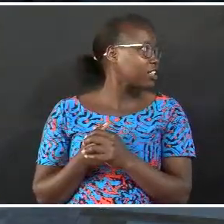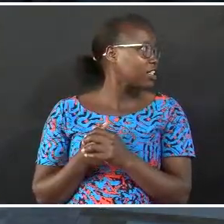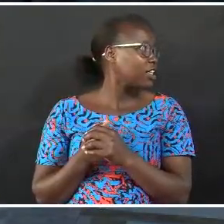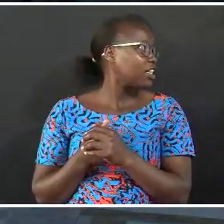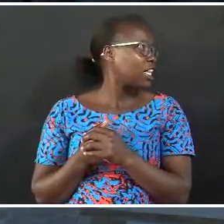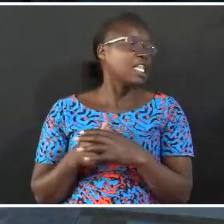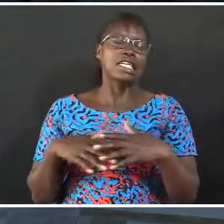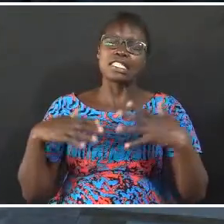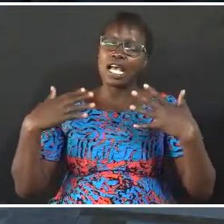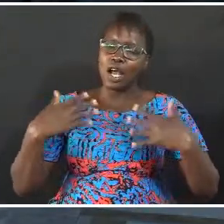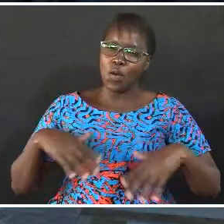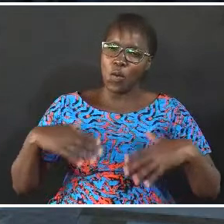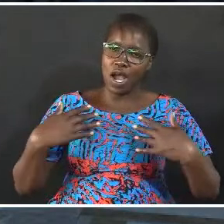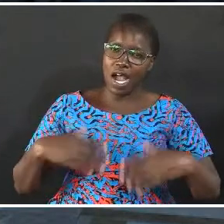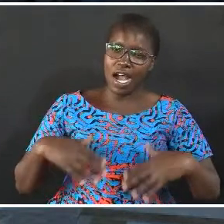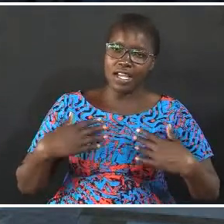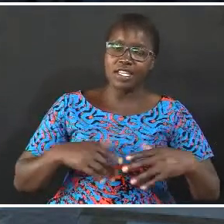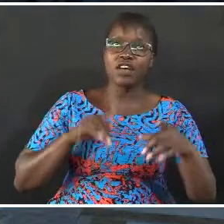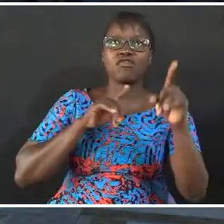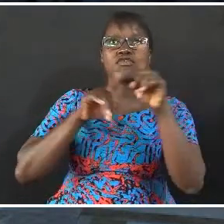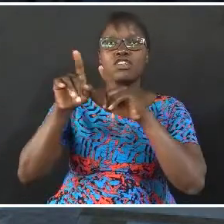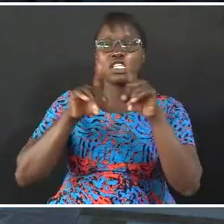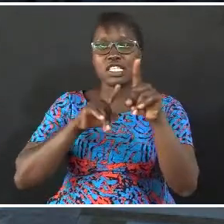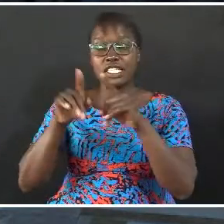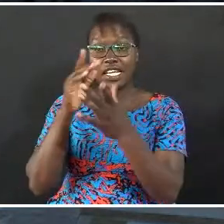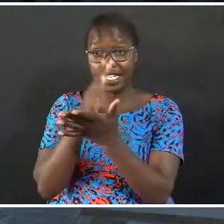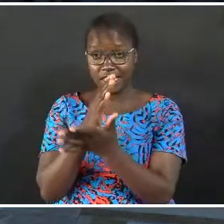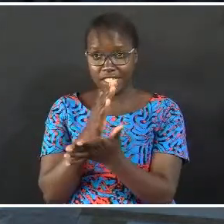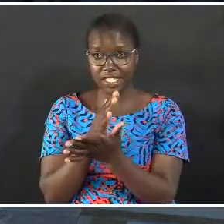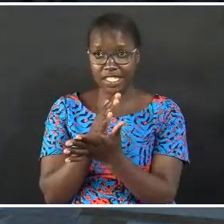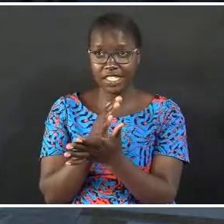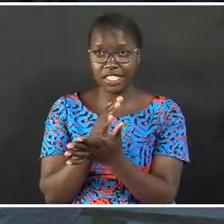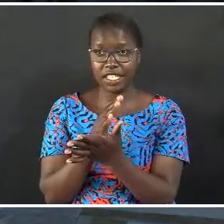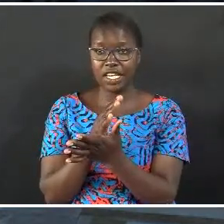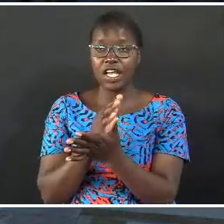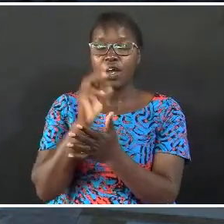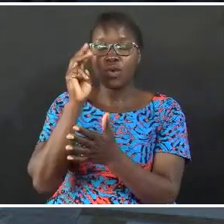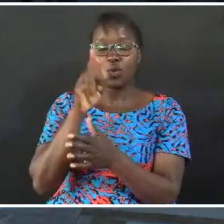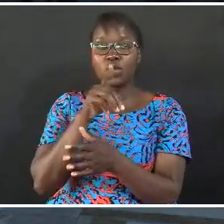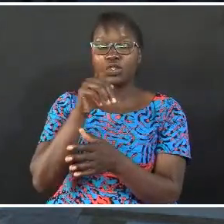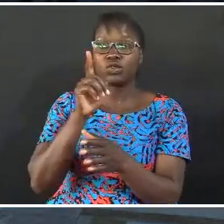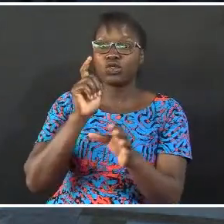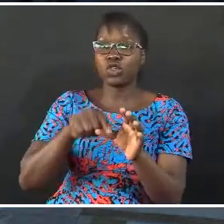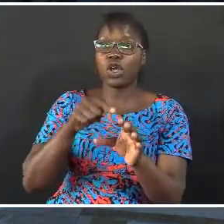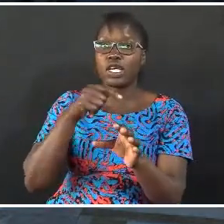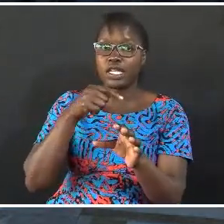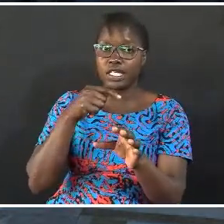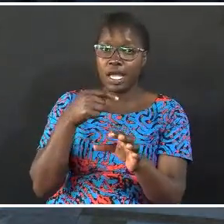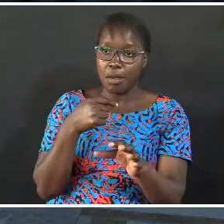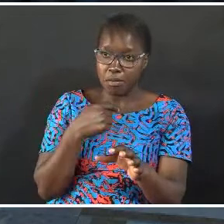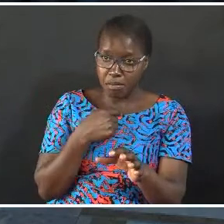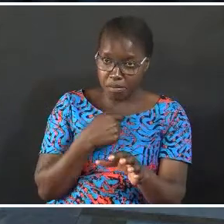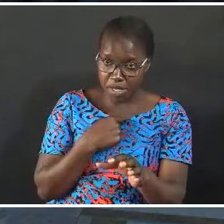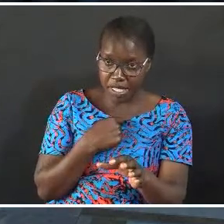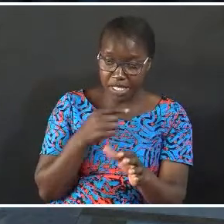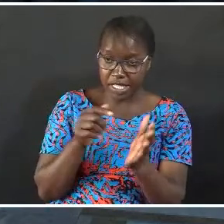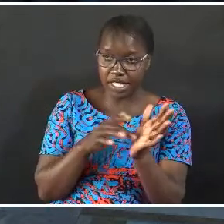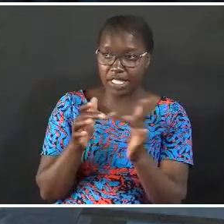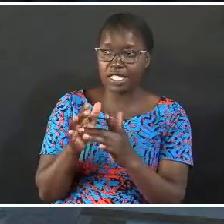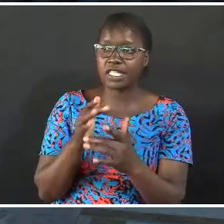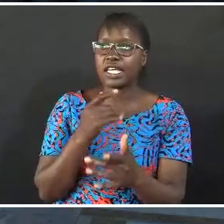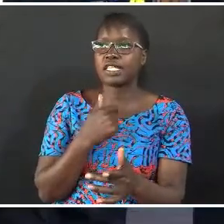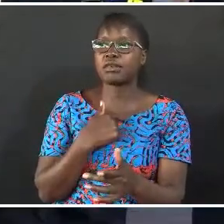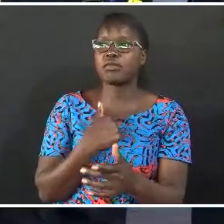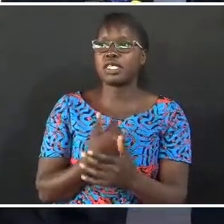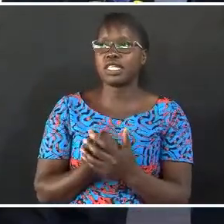It's a wonderful journey indeed. Would you join